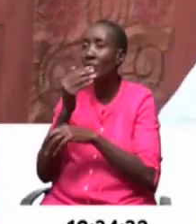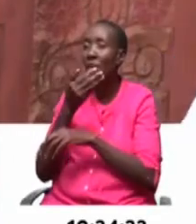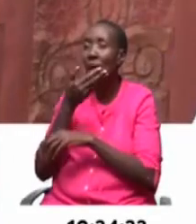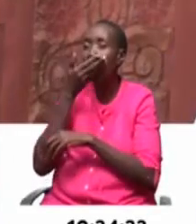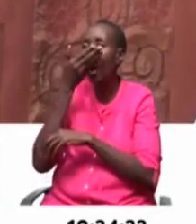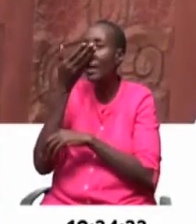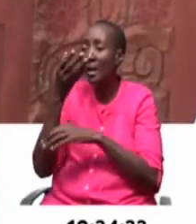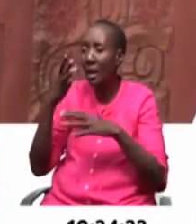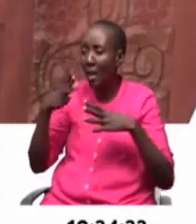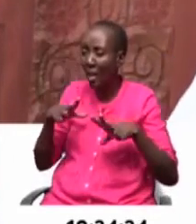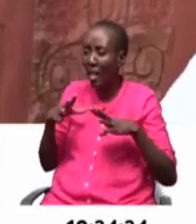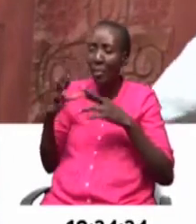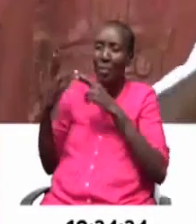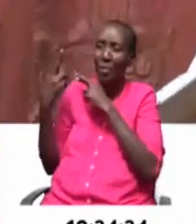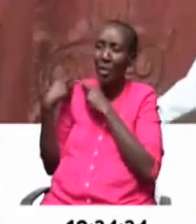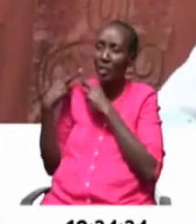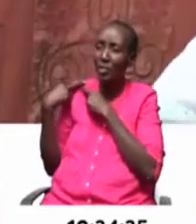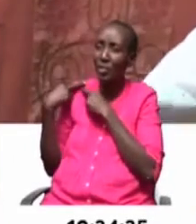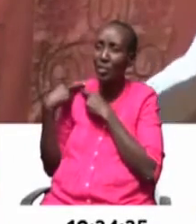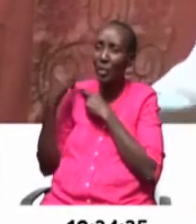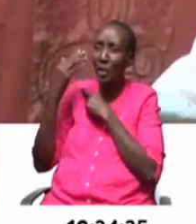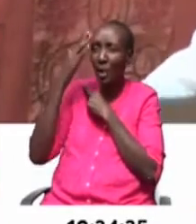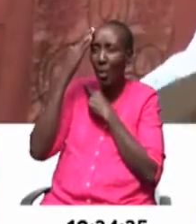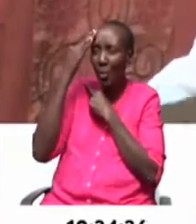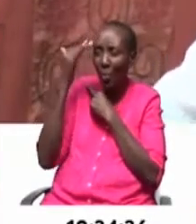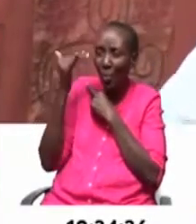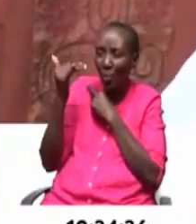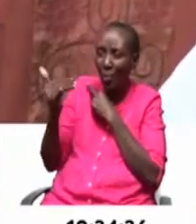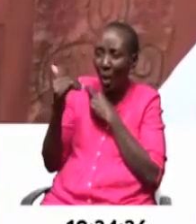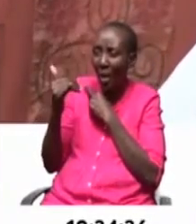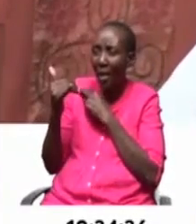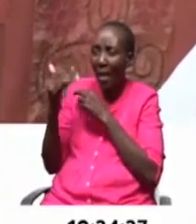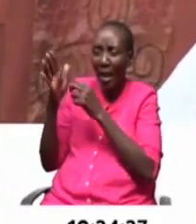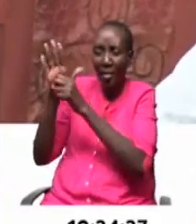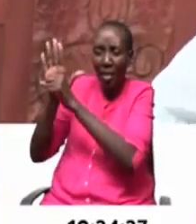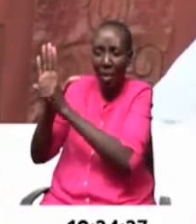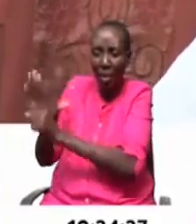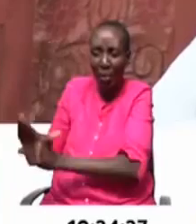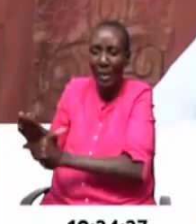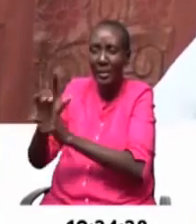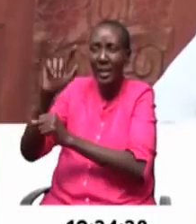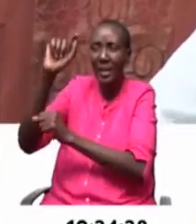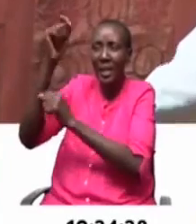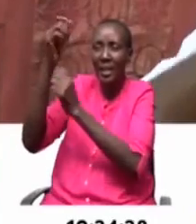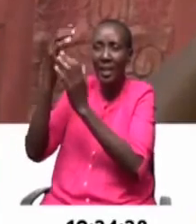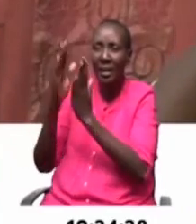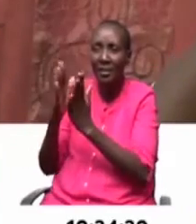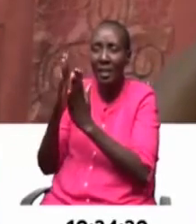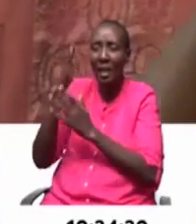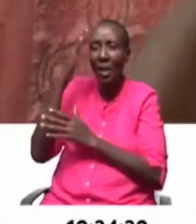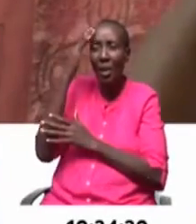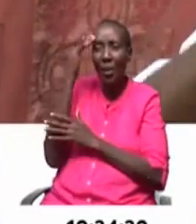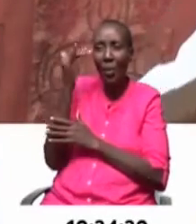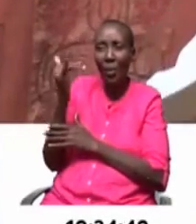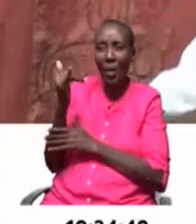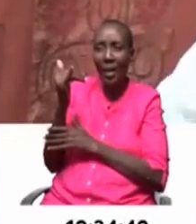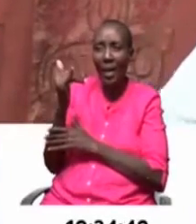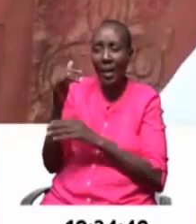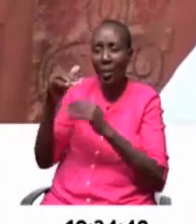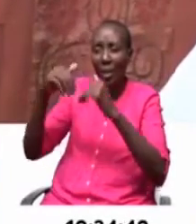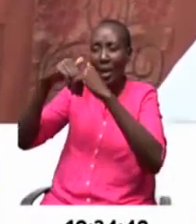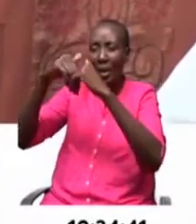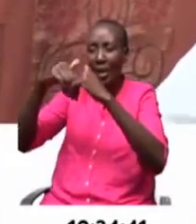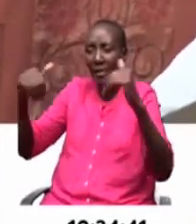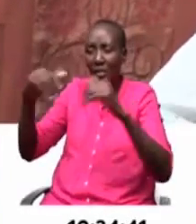these tenders, why are they committing an act of sabotage to Kenyans? Why are they excluding